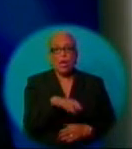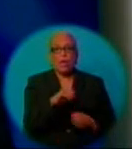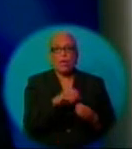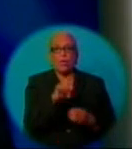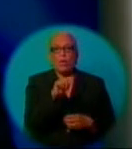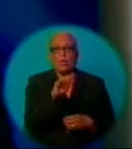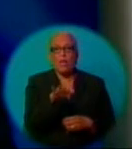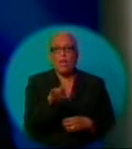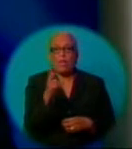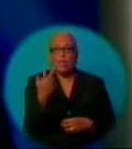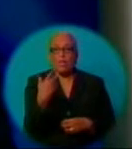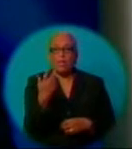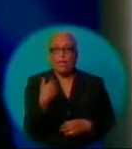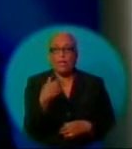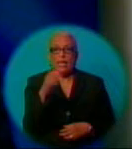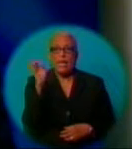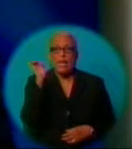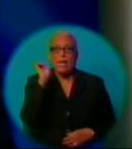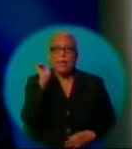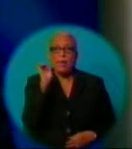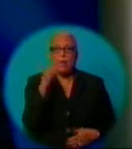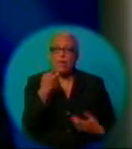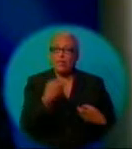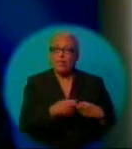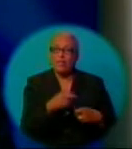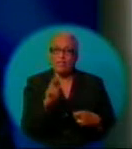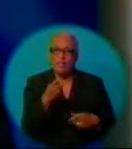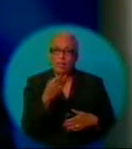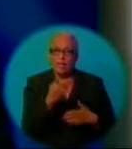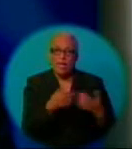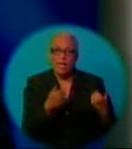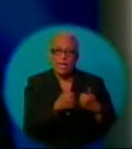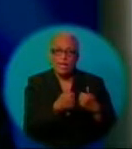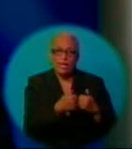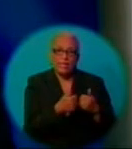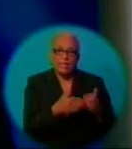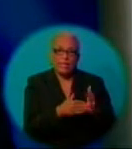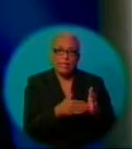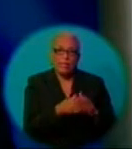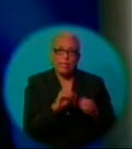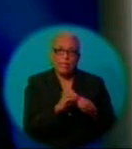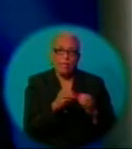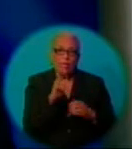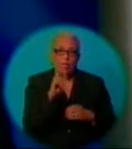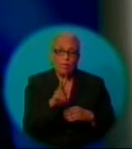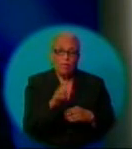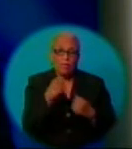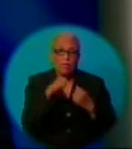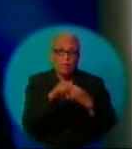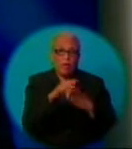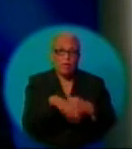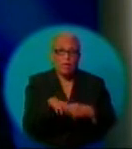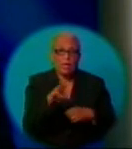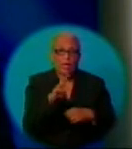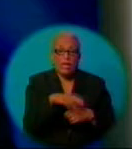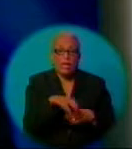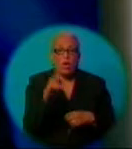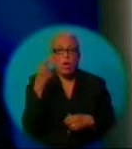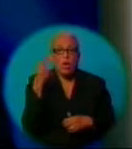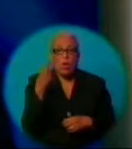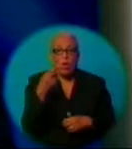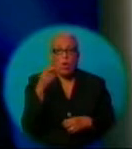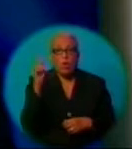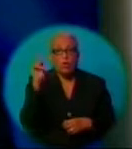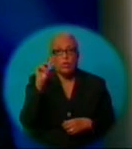point, 25-13. Emmanuel will have a tough second-round match, though, against the number 3 ranked boxer in that weight